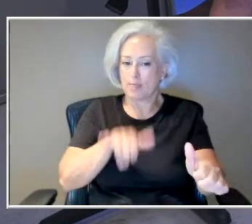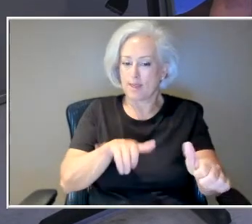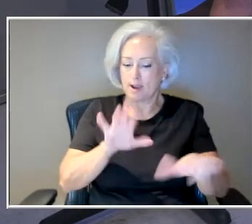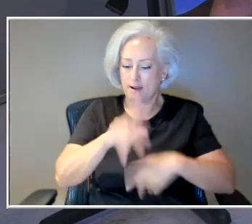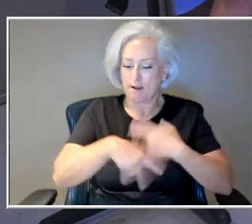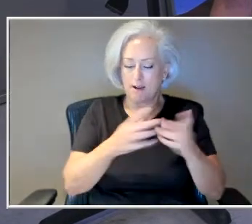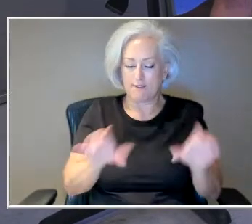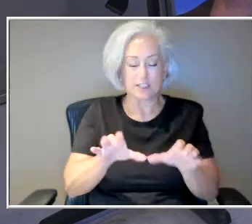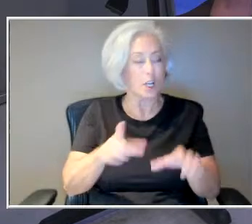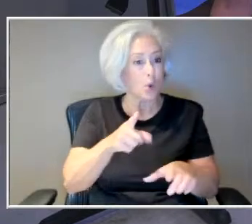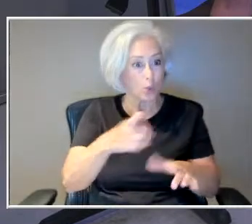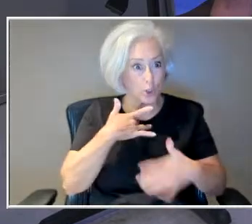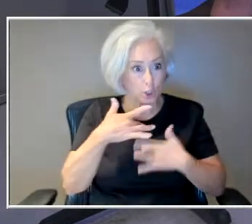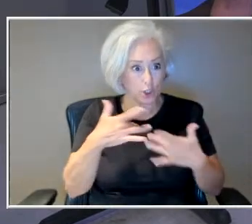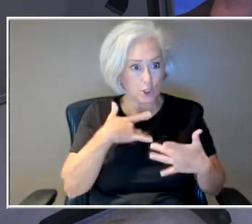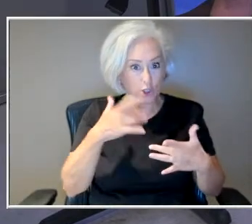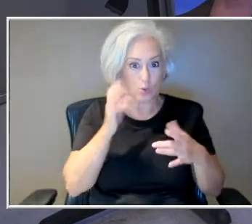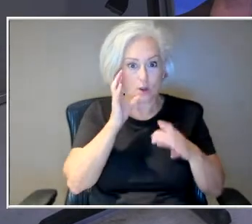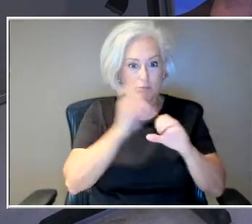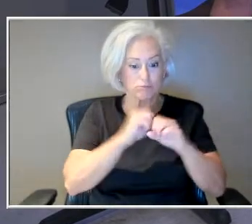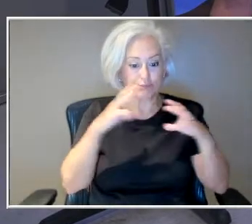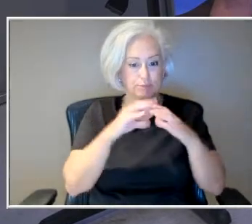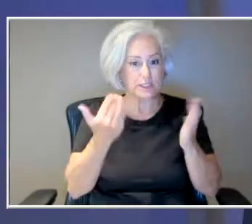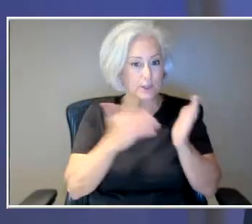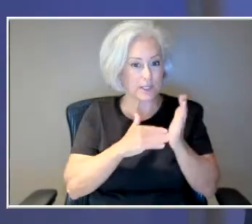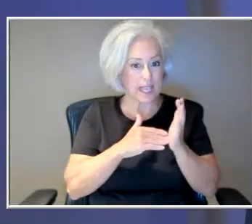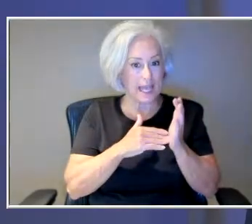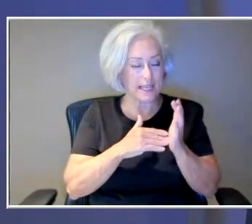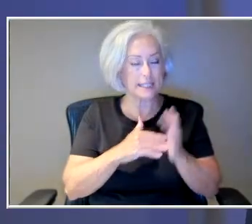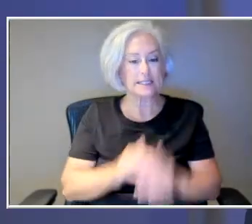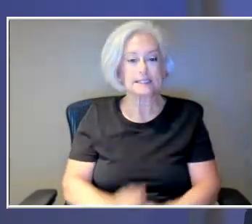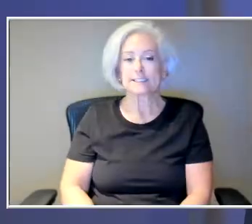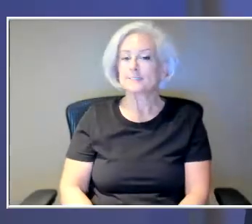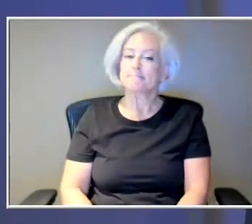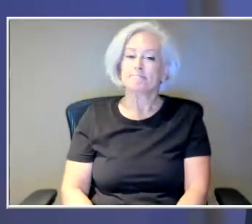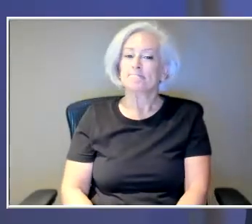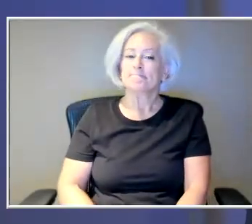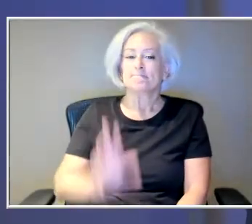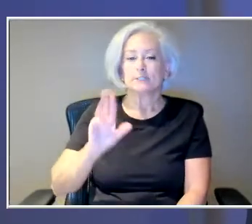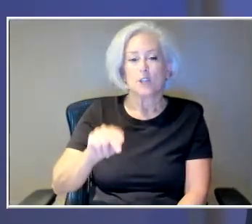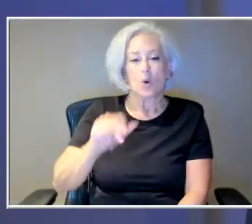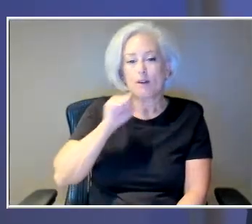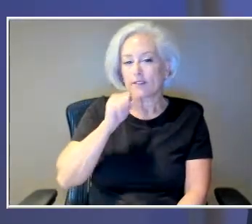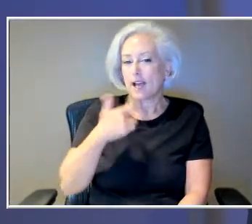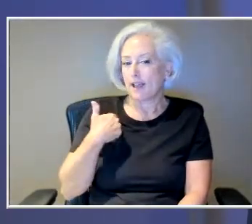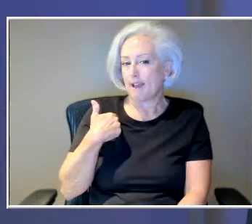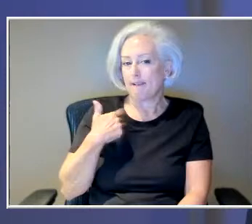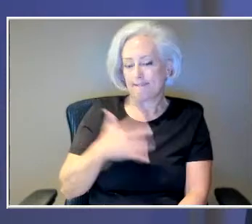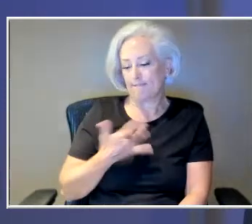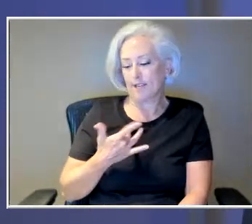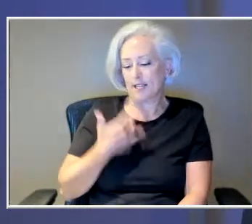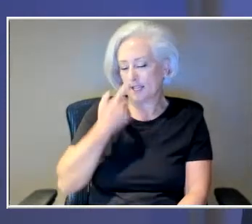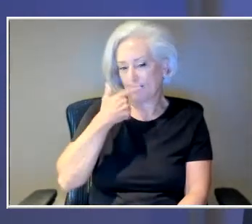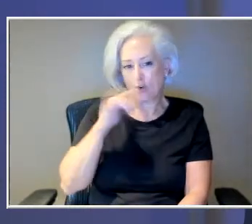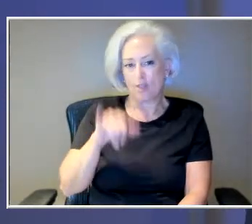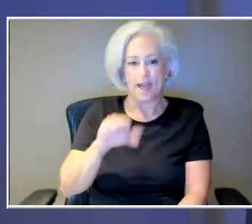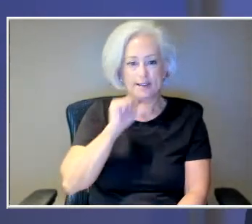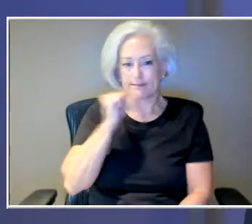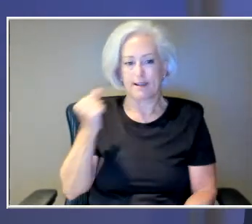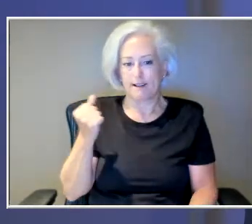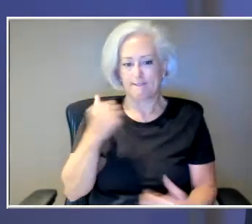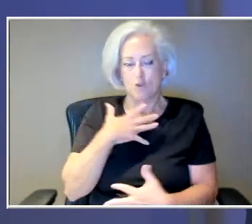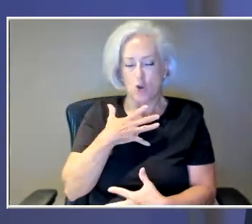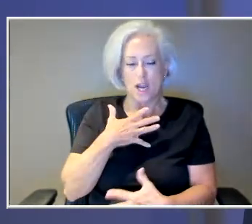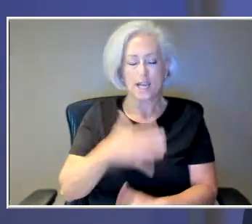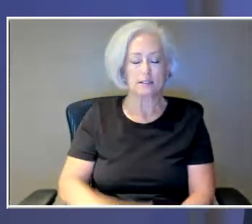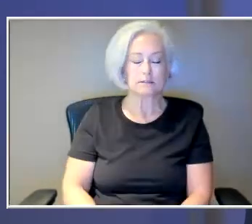again? And then I want to ask you if that's ever a concern. No, I haven't had that feeling. I'm not afraid. But I